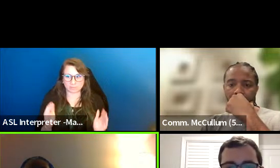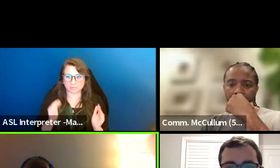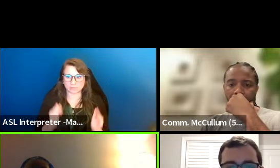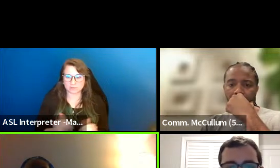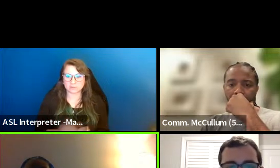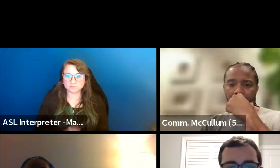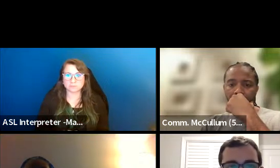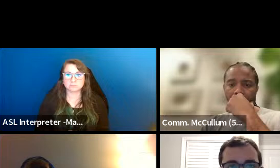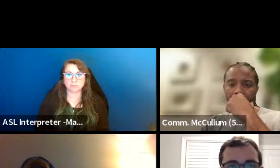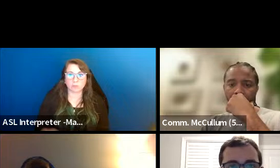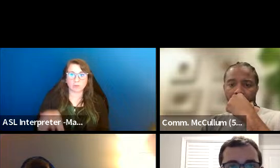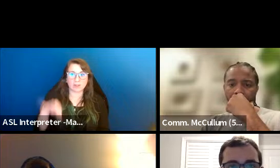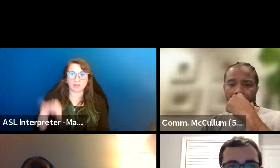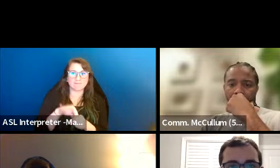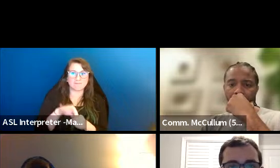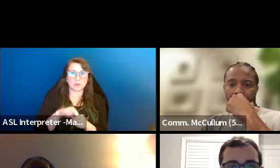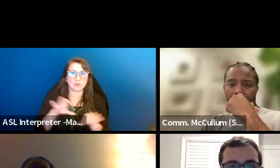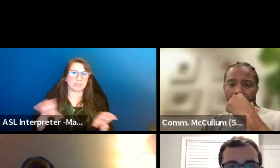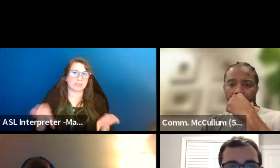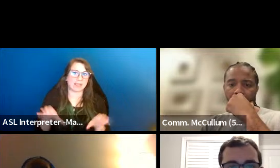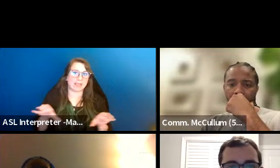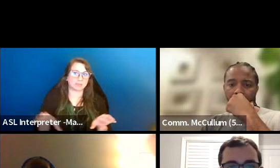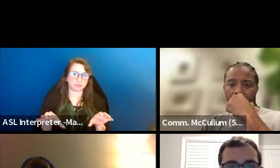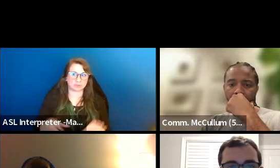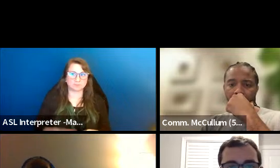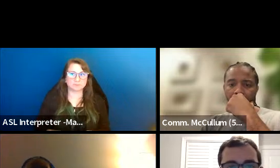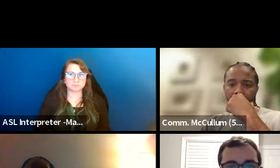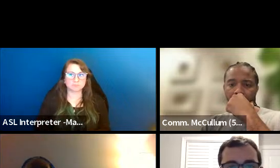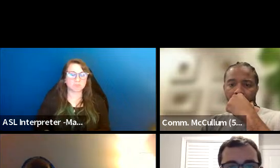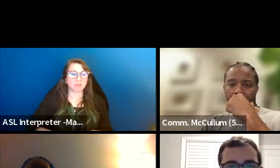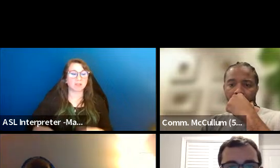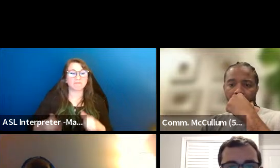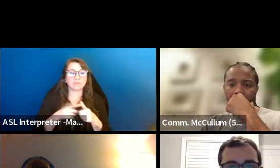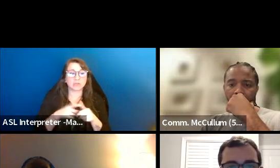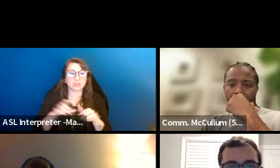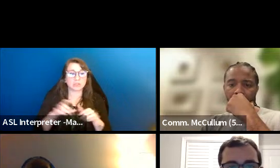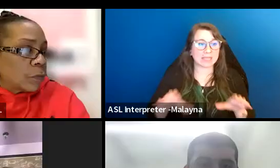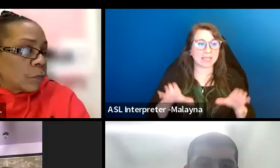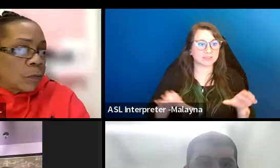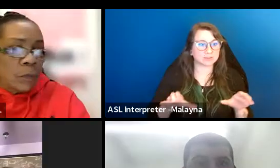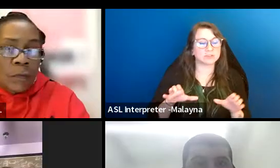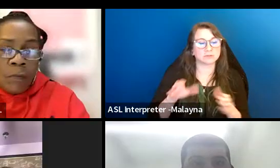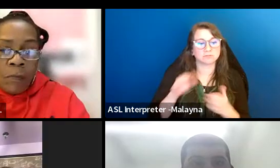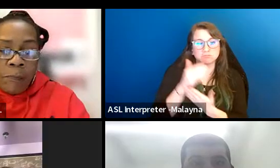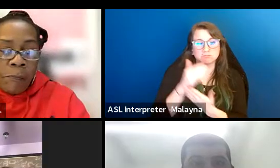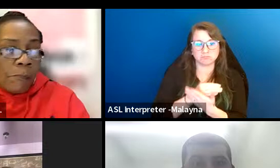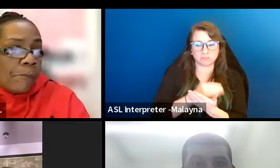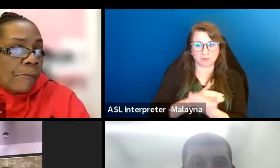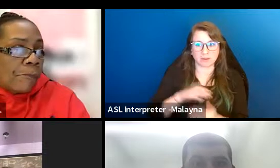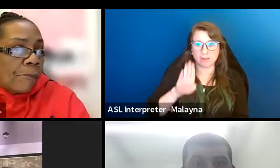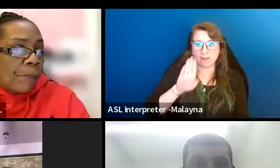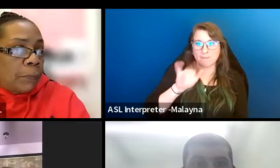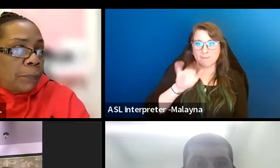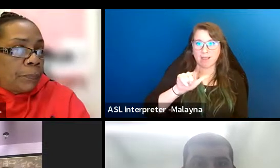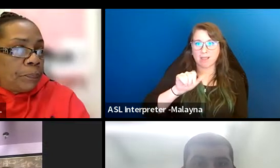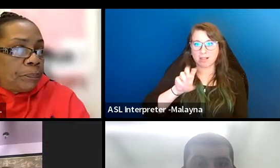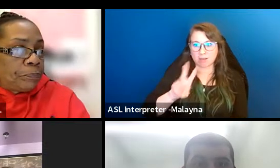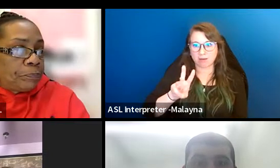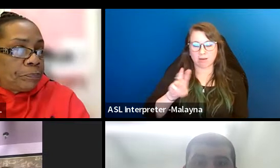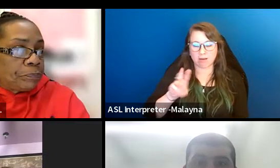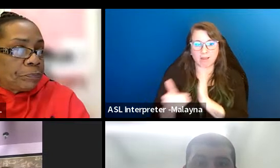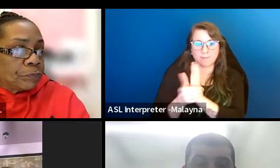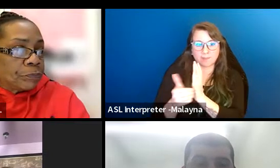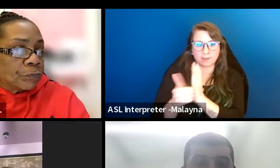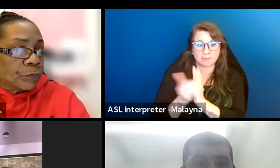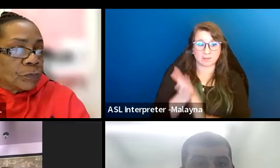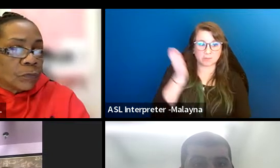And we have voting action items. The first action item on tonight's agenda is a bylaw amendment presented